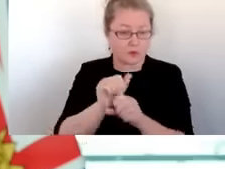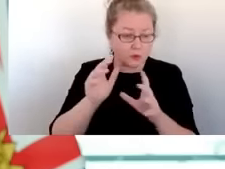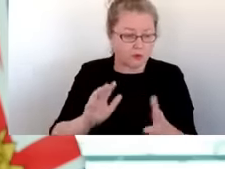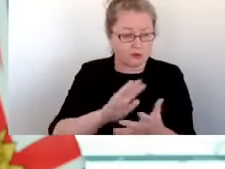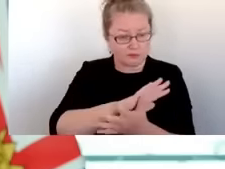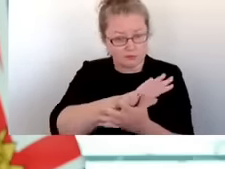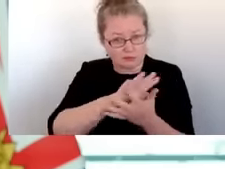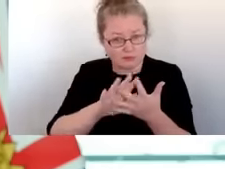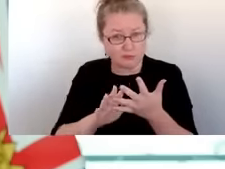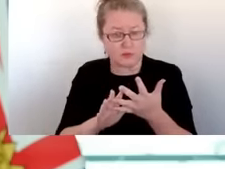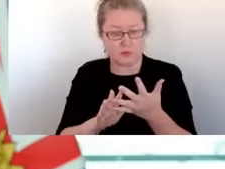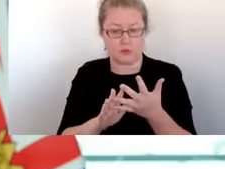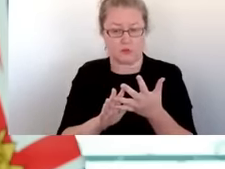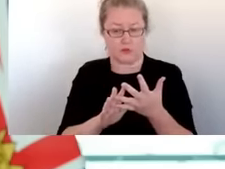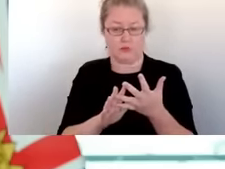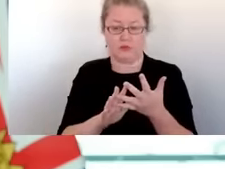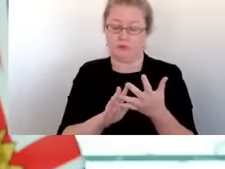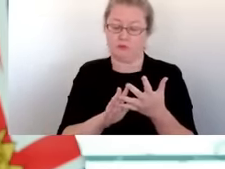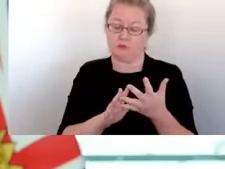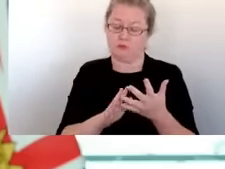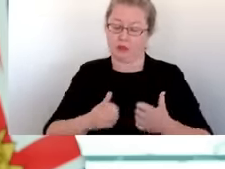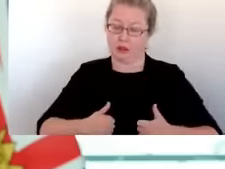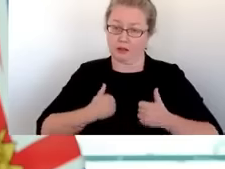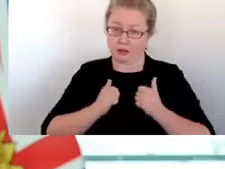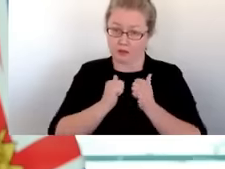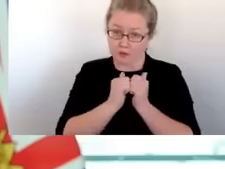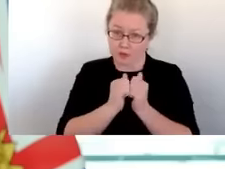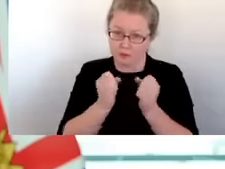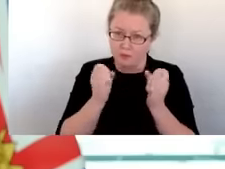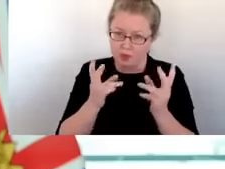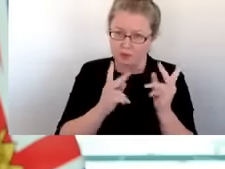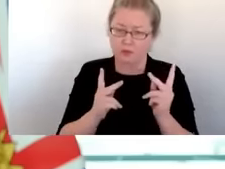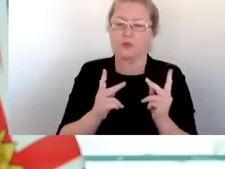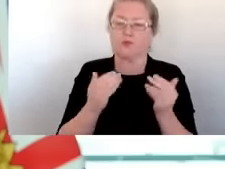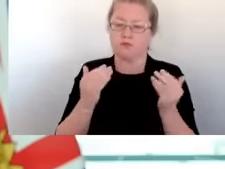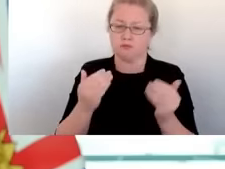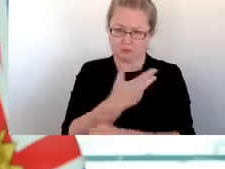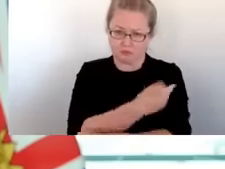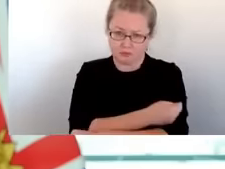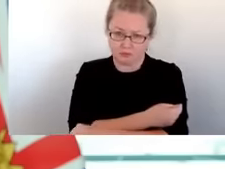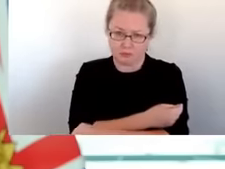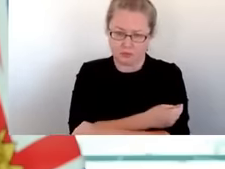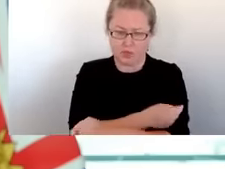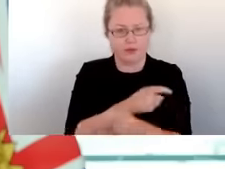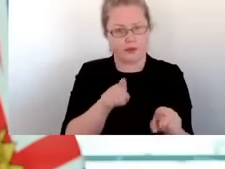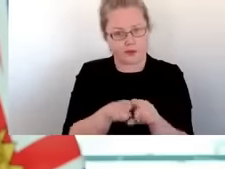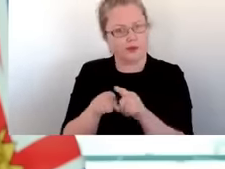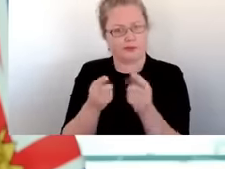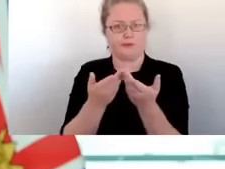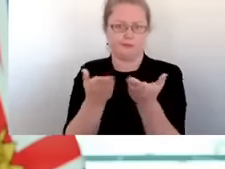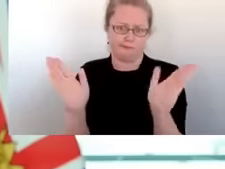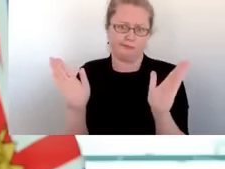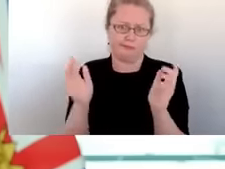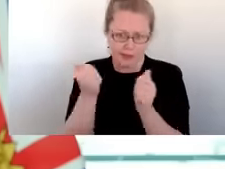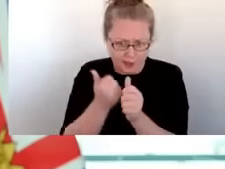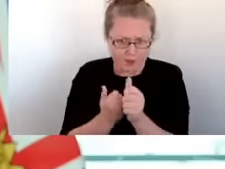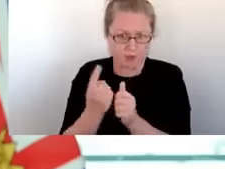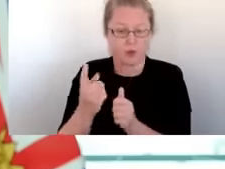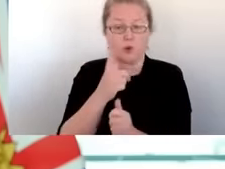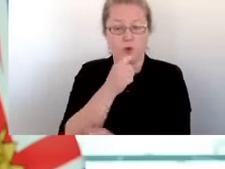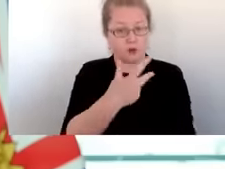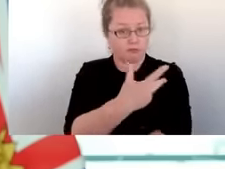and everybody else should consider getting this fall booster. And I would say you should think about getting this at the same